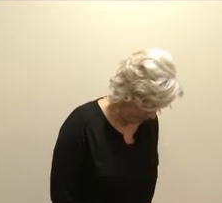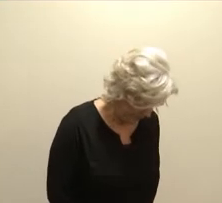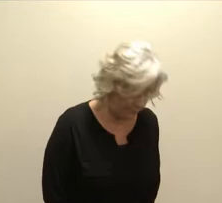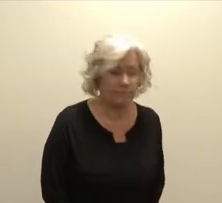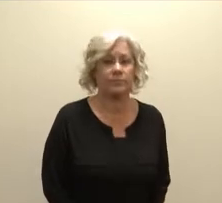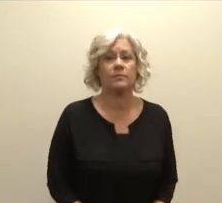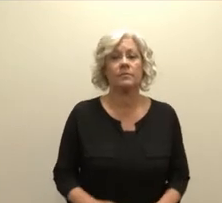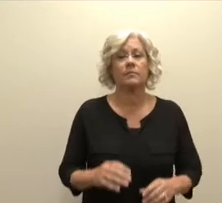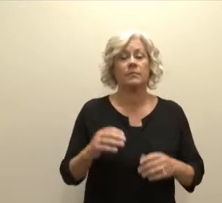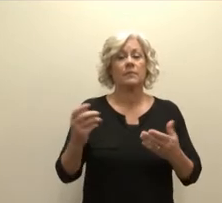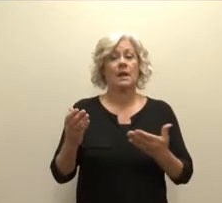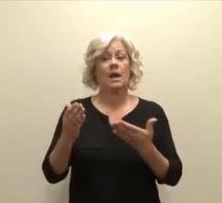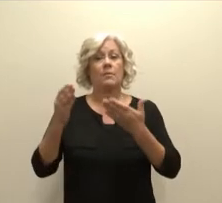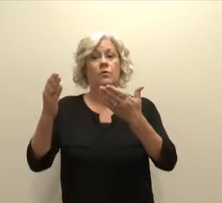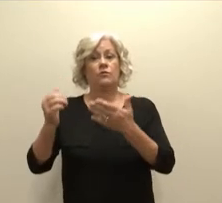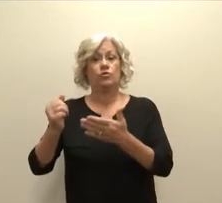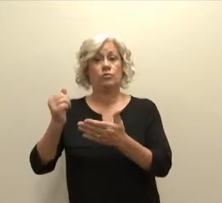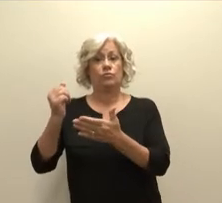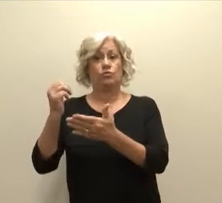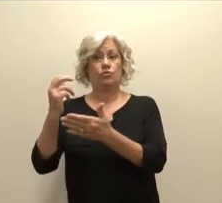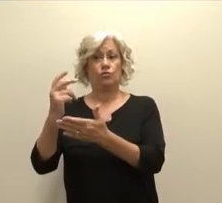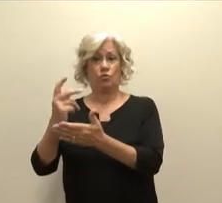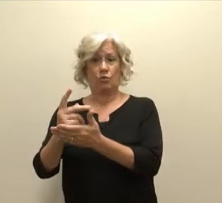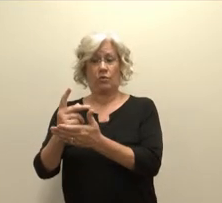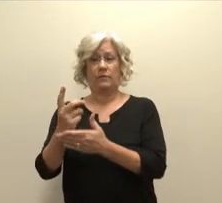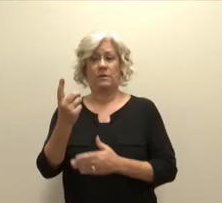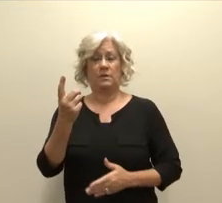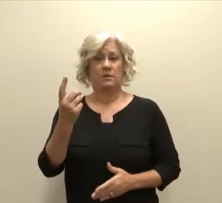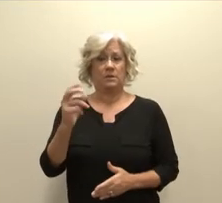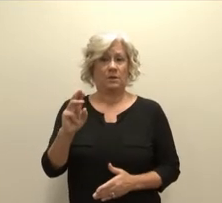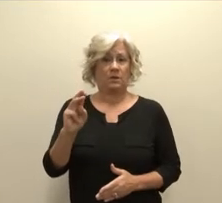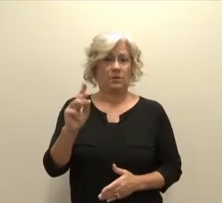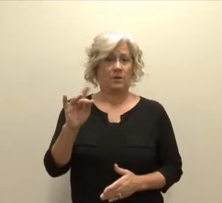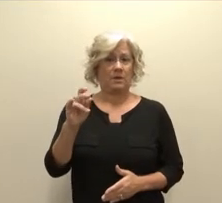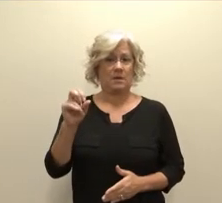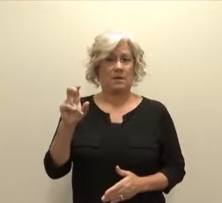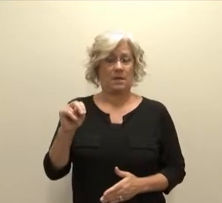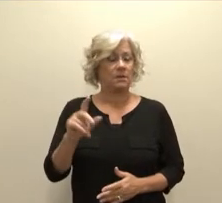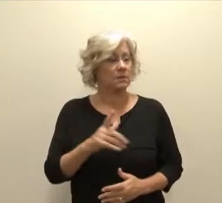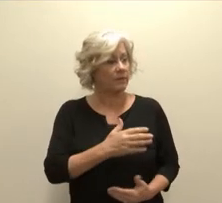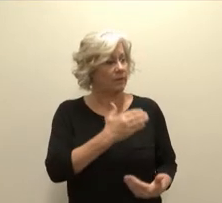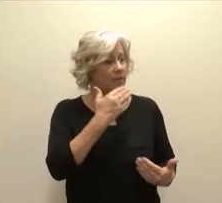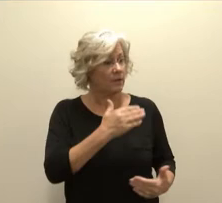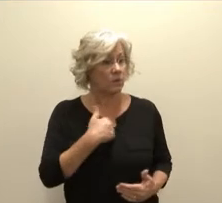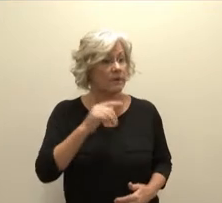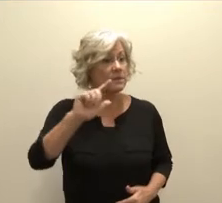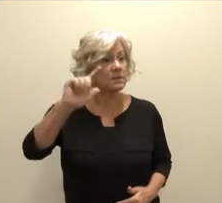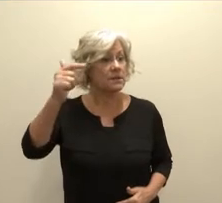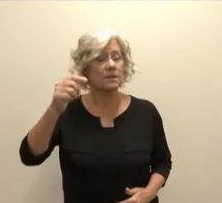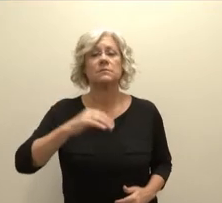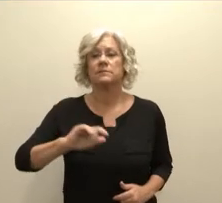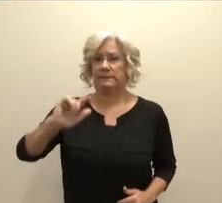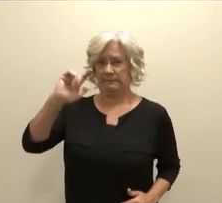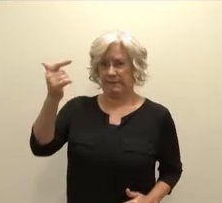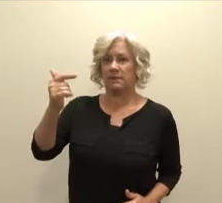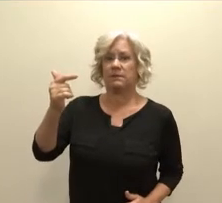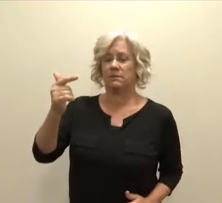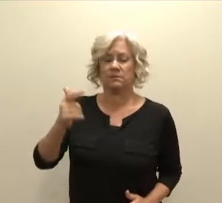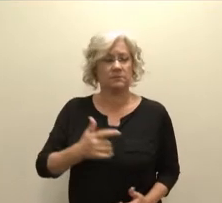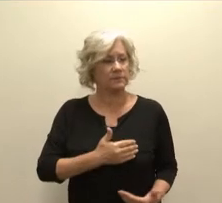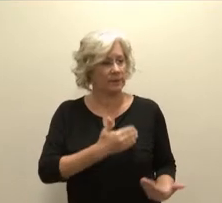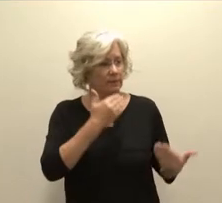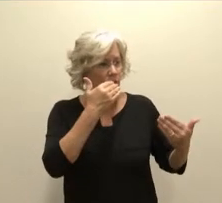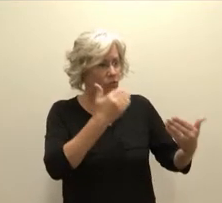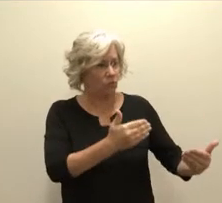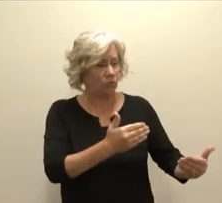I make a motion to approve the contract as presented. Thank you, Mr. Vidania. Is there a second? I'll second the motion. Thank you, Ms.